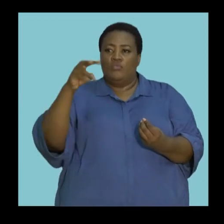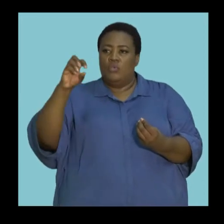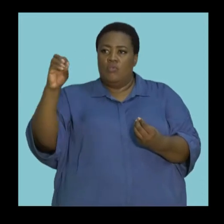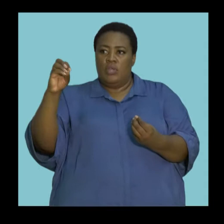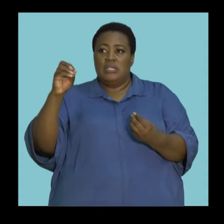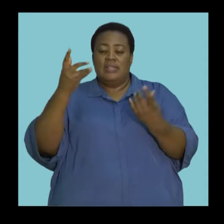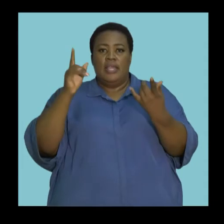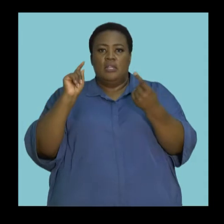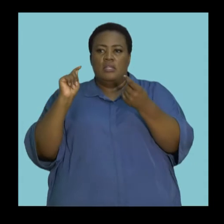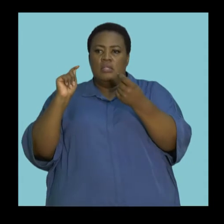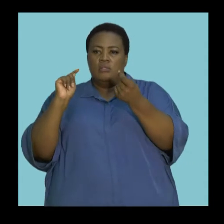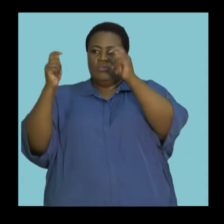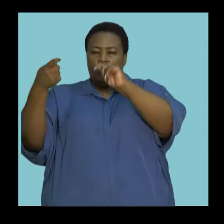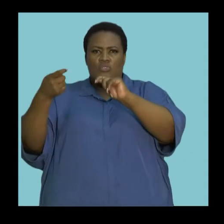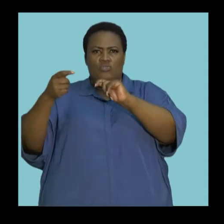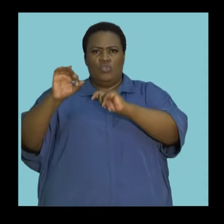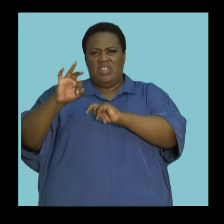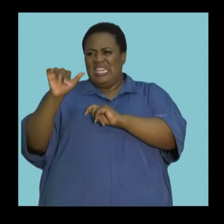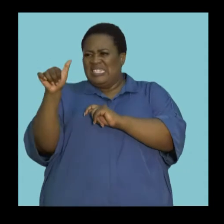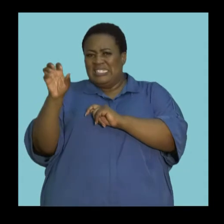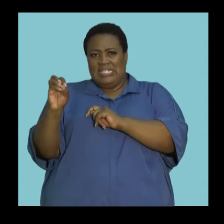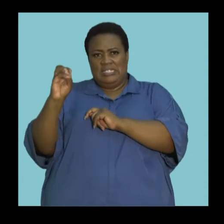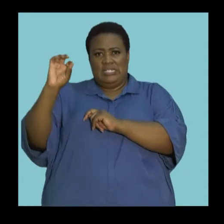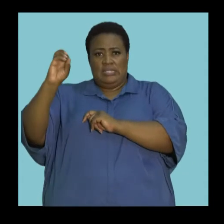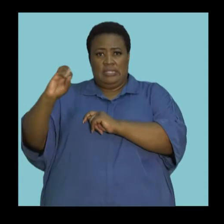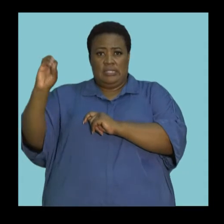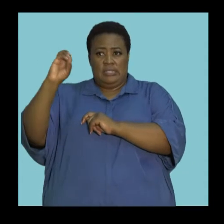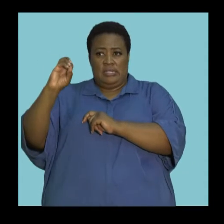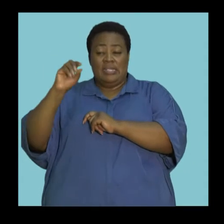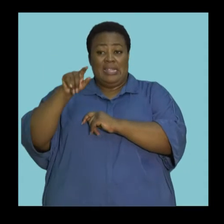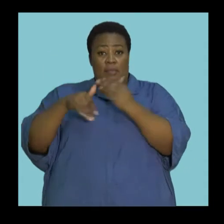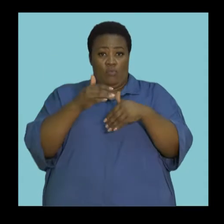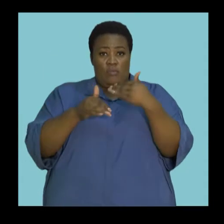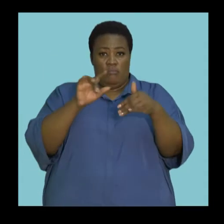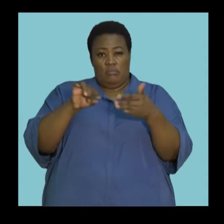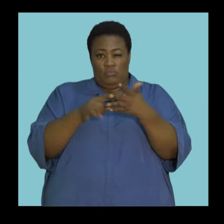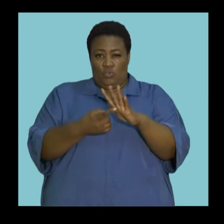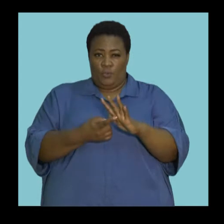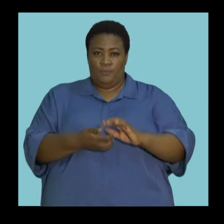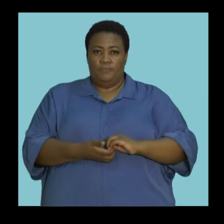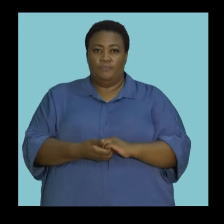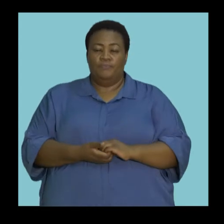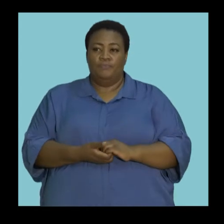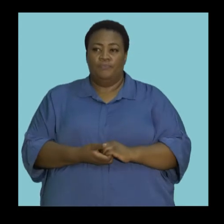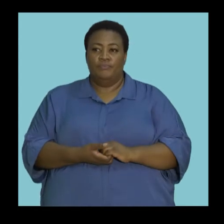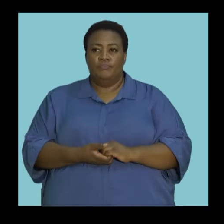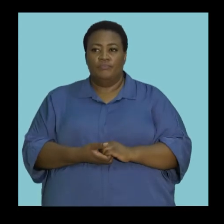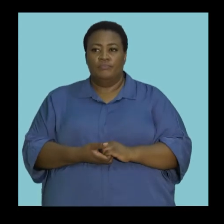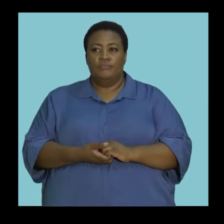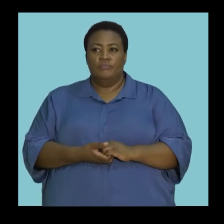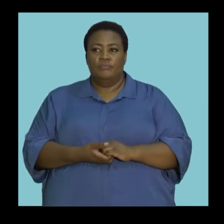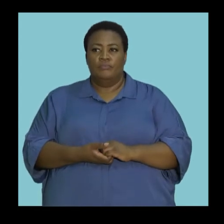out of 360. So that process needs to be illustrated to you now. So let's go back to that.